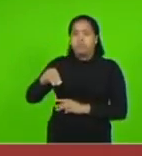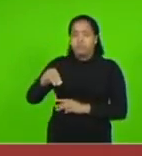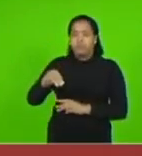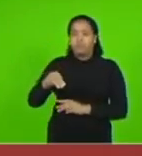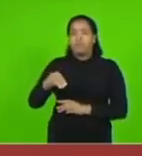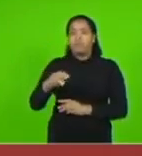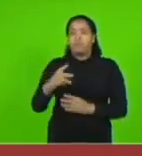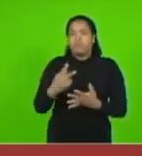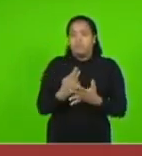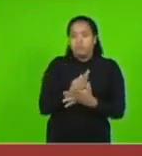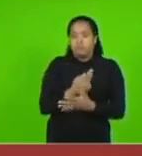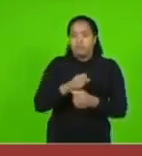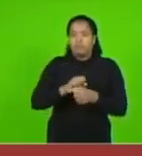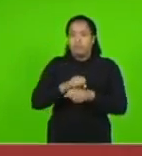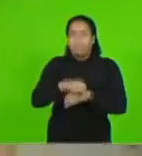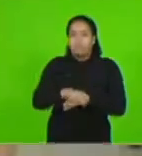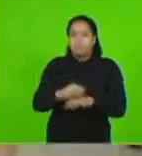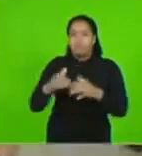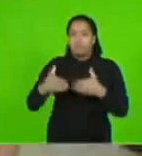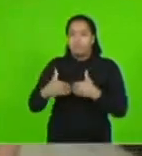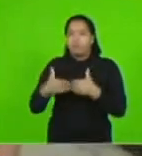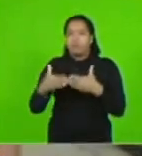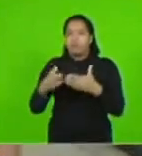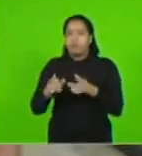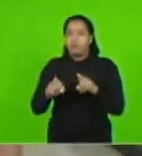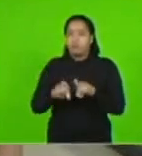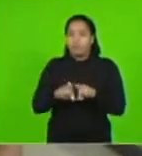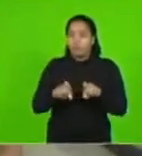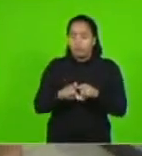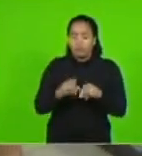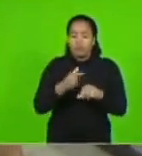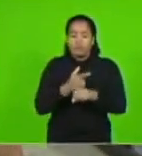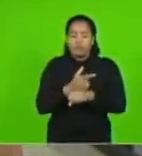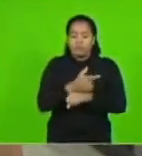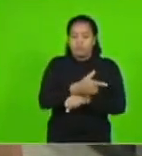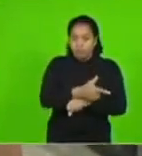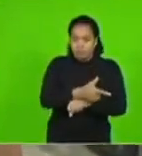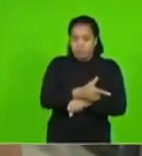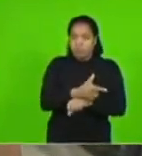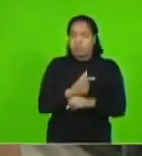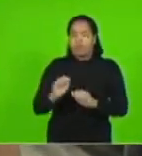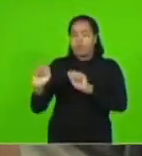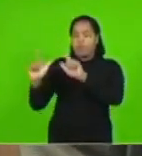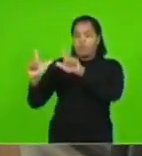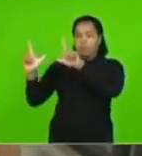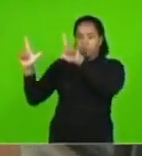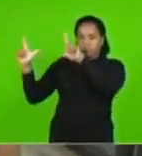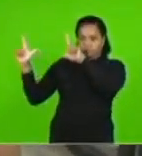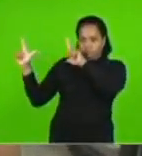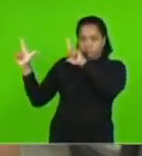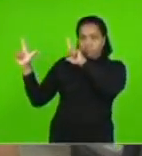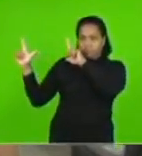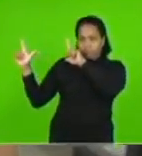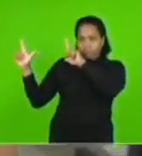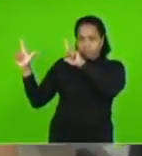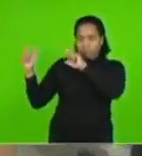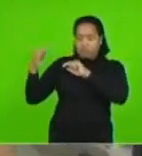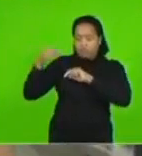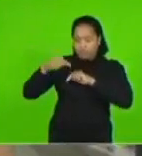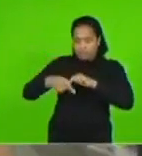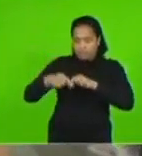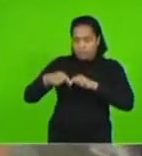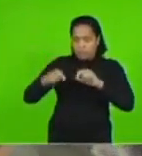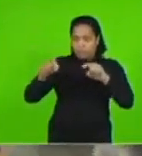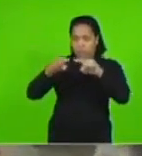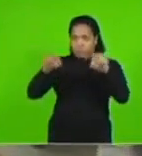of Dominguez Martins. And we are transmitting the second period